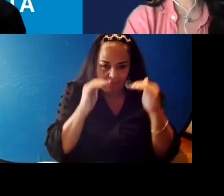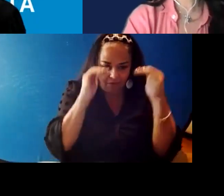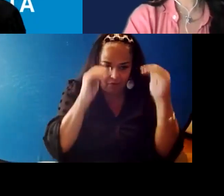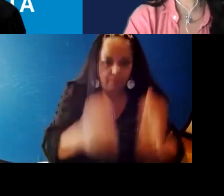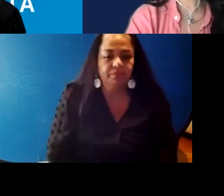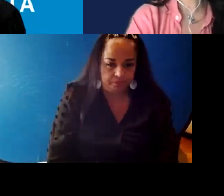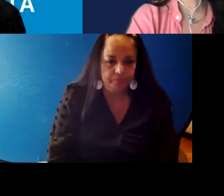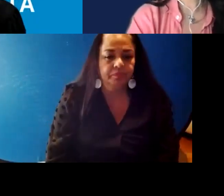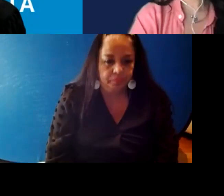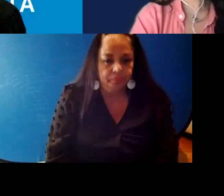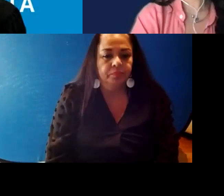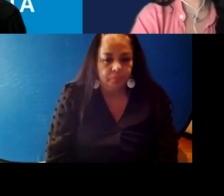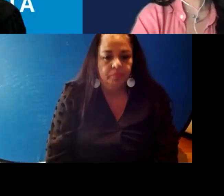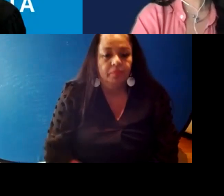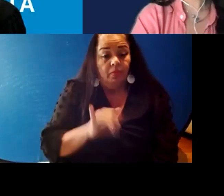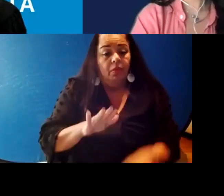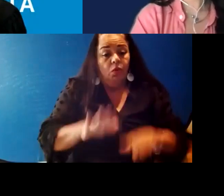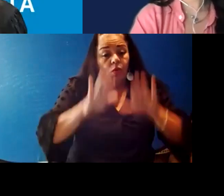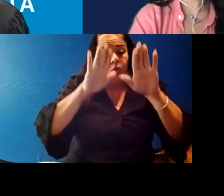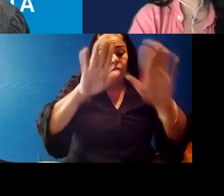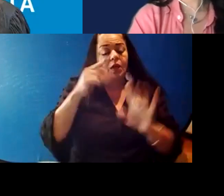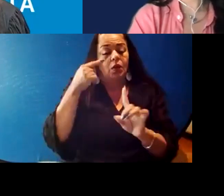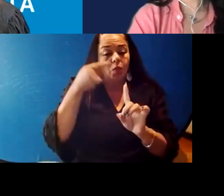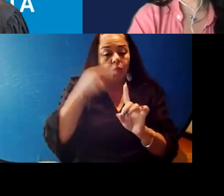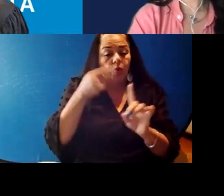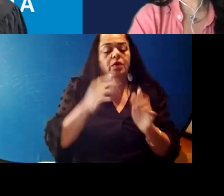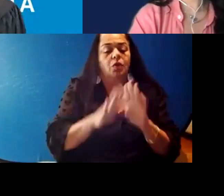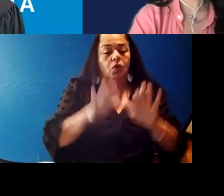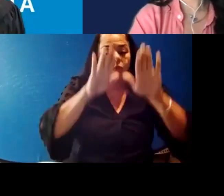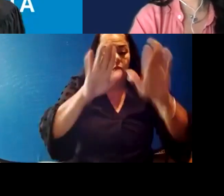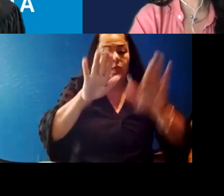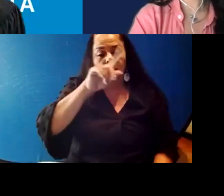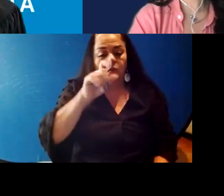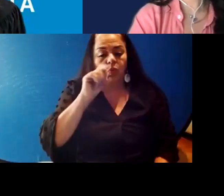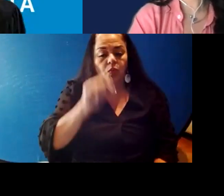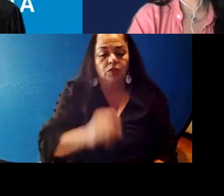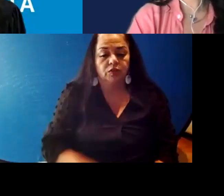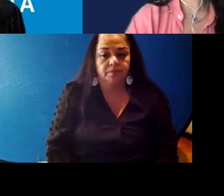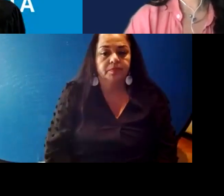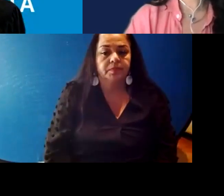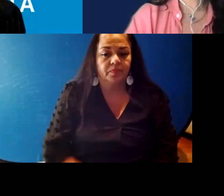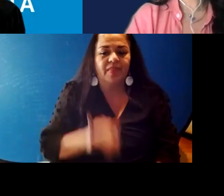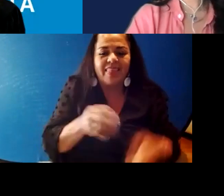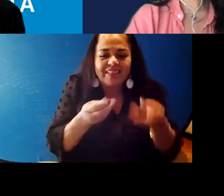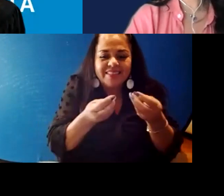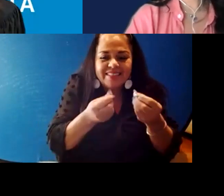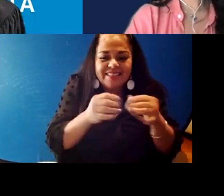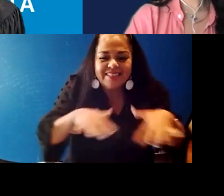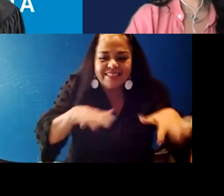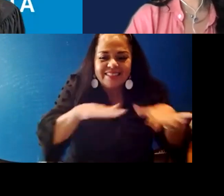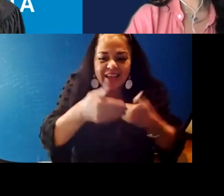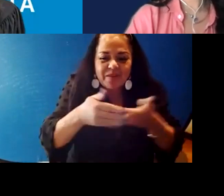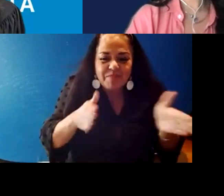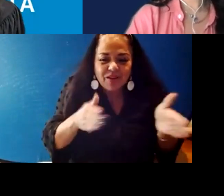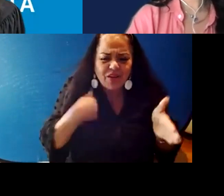want to reiterate, because I think that's a great question, great point. And Sam's point, it made me just think of that. Like, that sandbox reference. Like, we used to know how to do this.